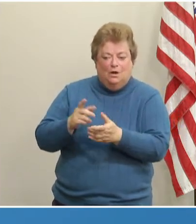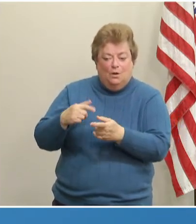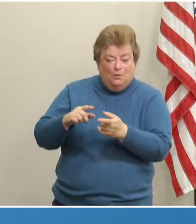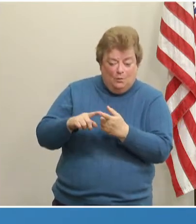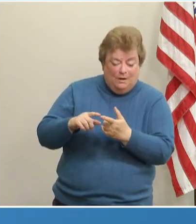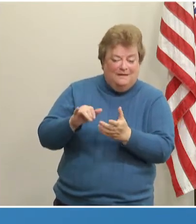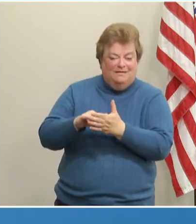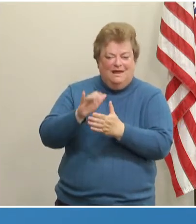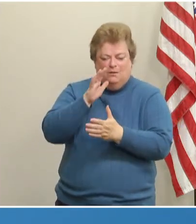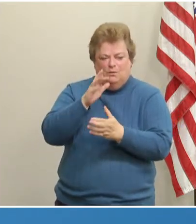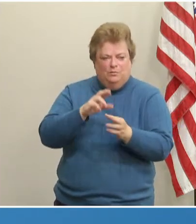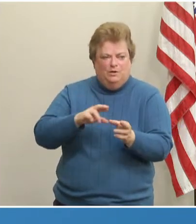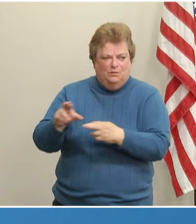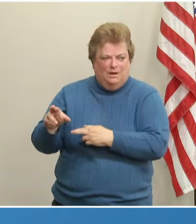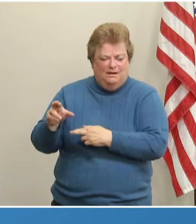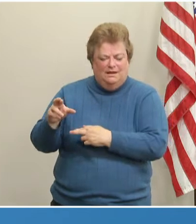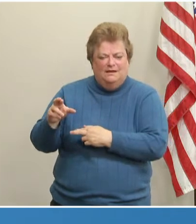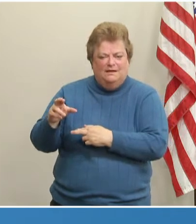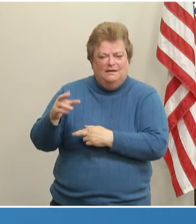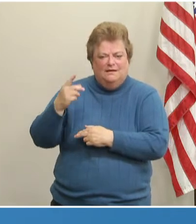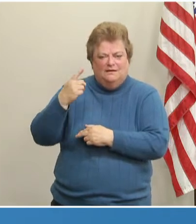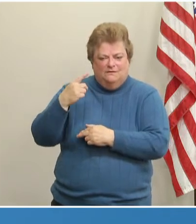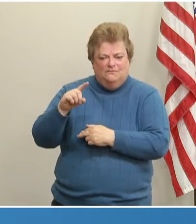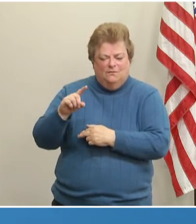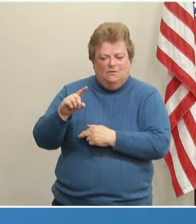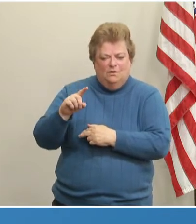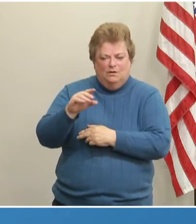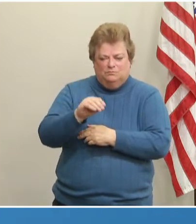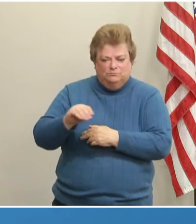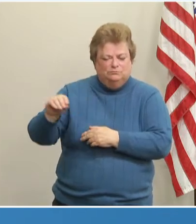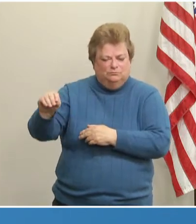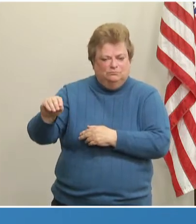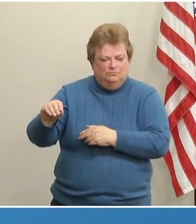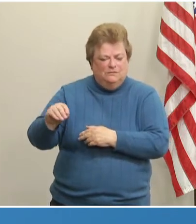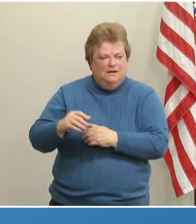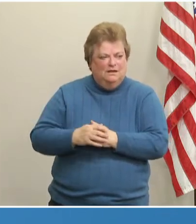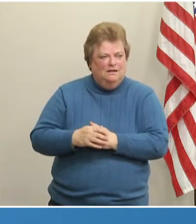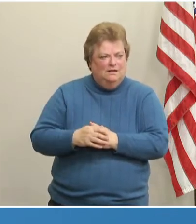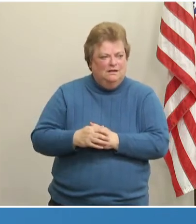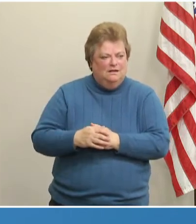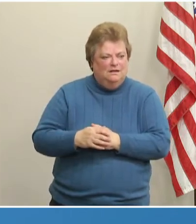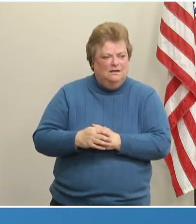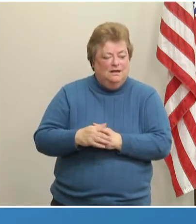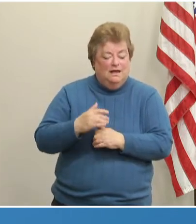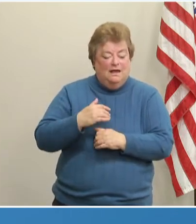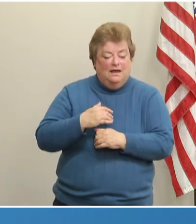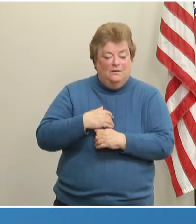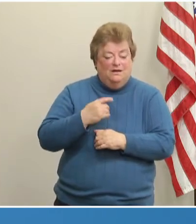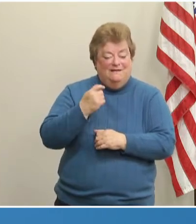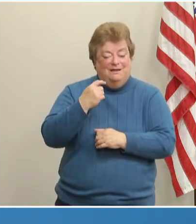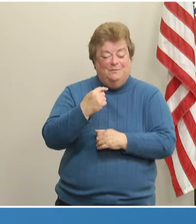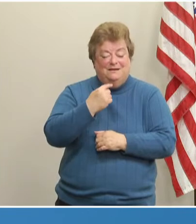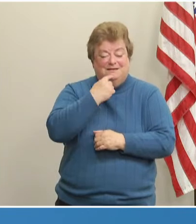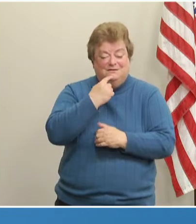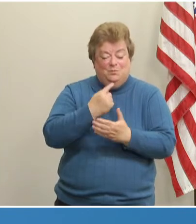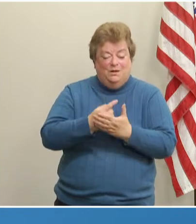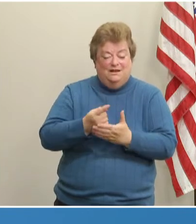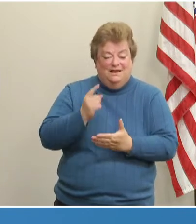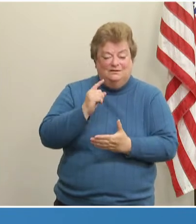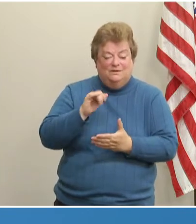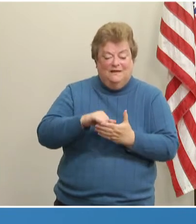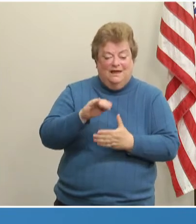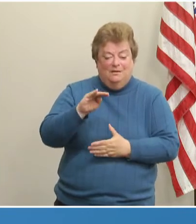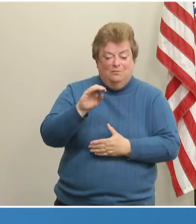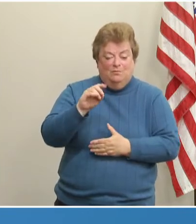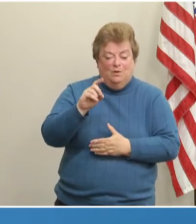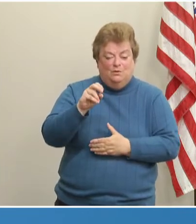ready to be able to move that forward so they can do it. You know, we're a bit disappointed. We learned last week that